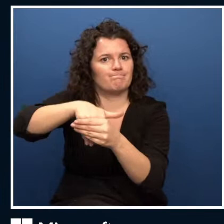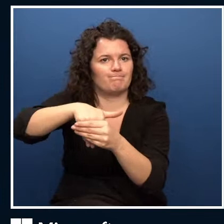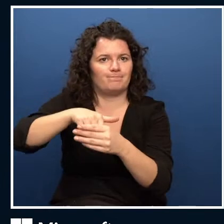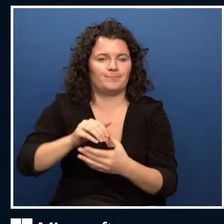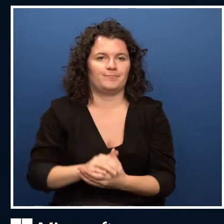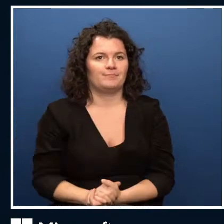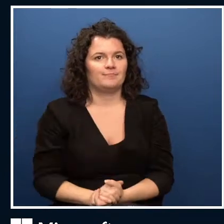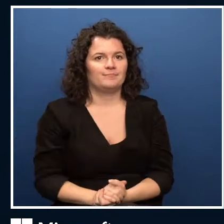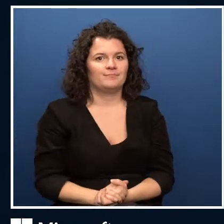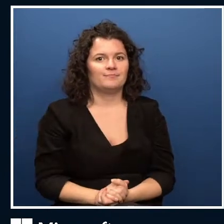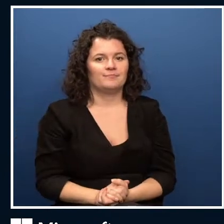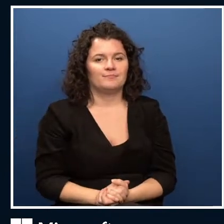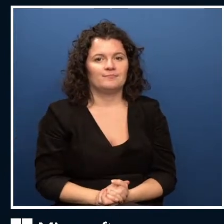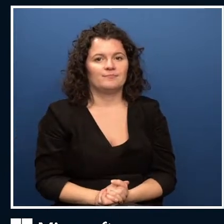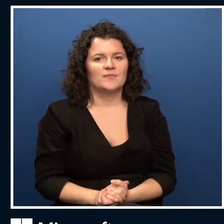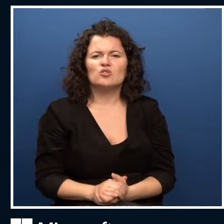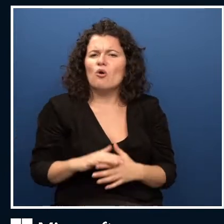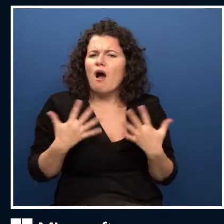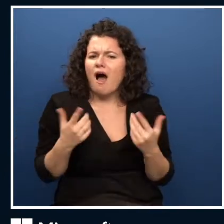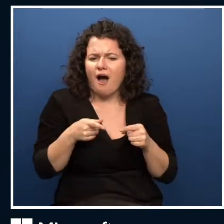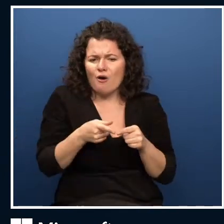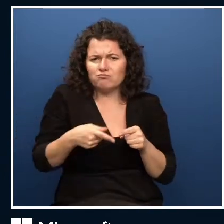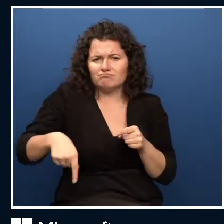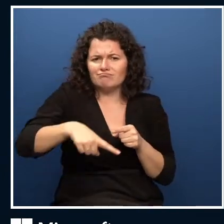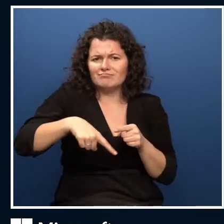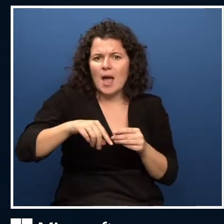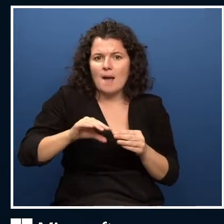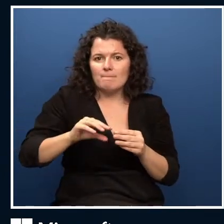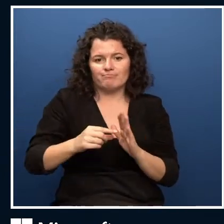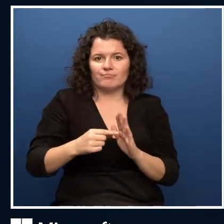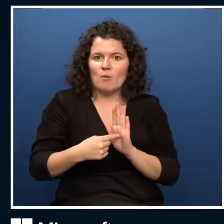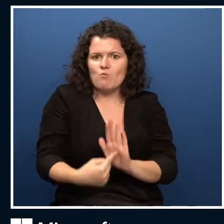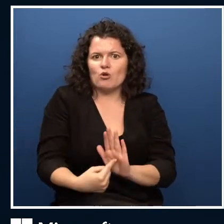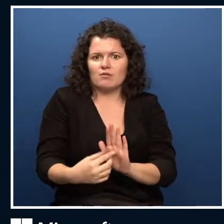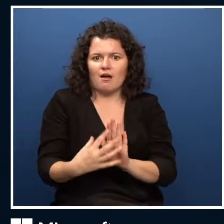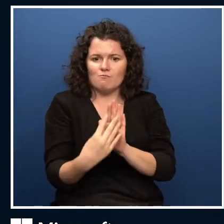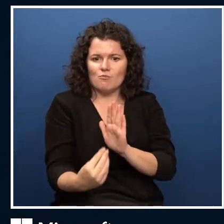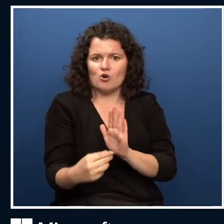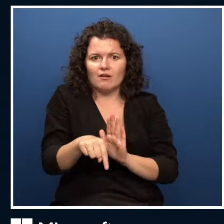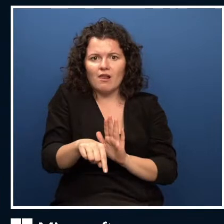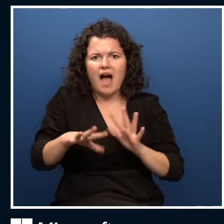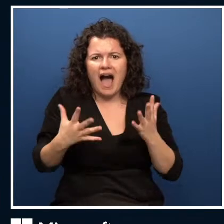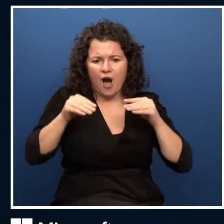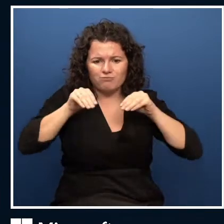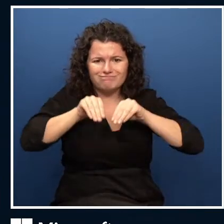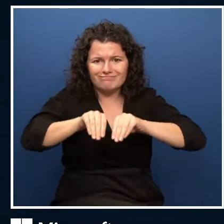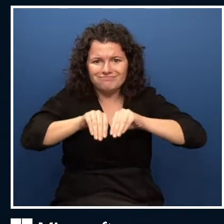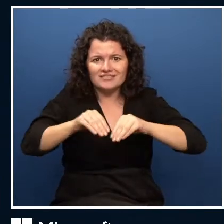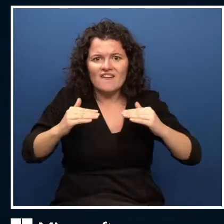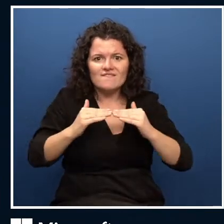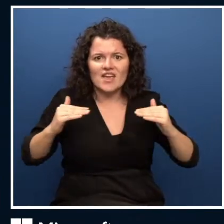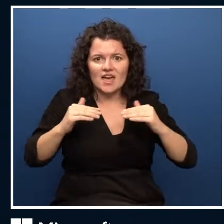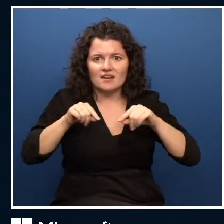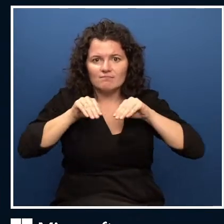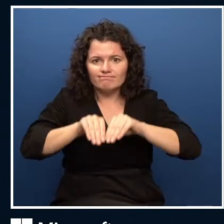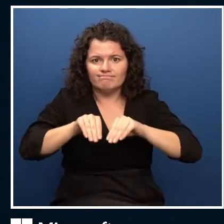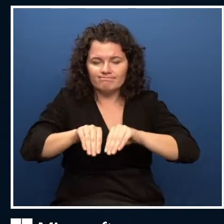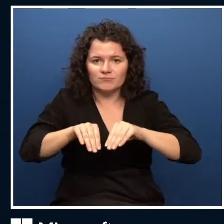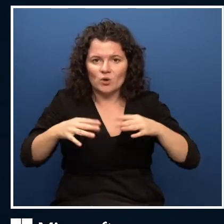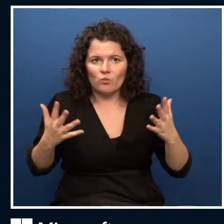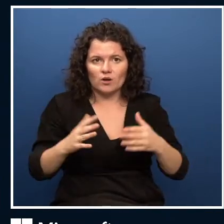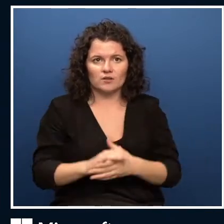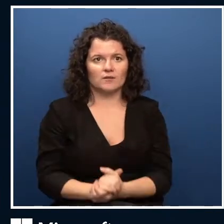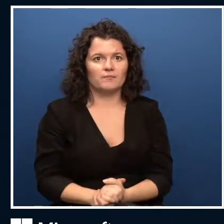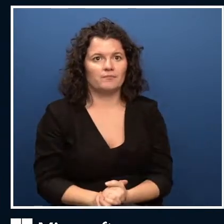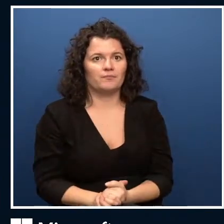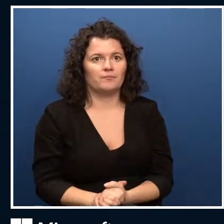improve our models or allow them to play fair. So first off, worth a mention that fairness in AI is both a social and